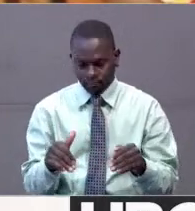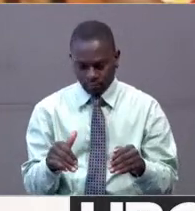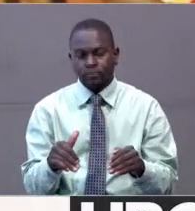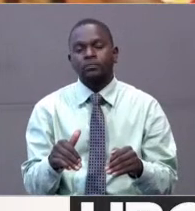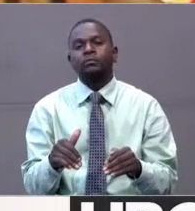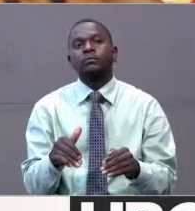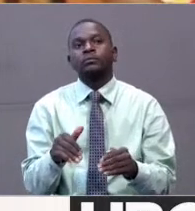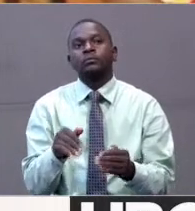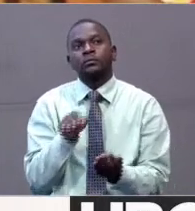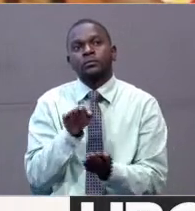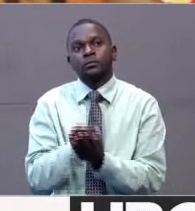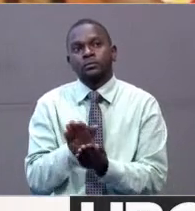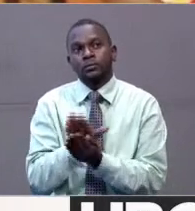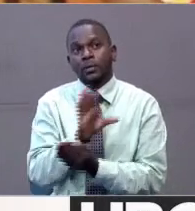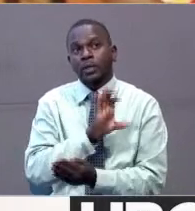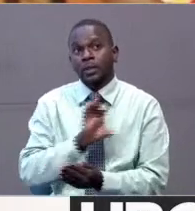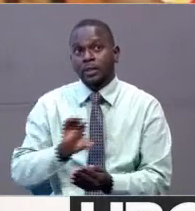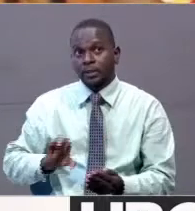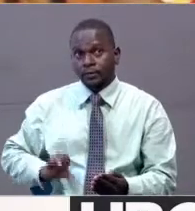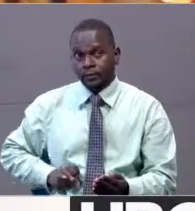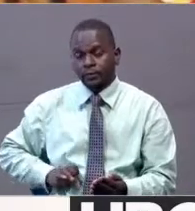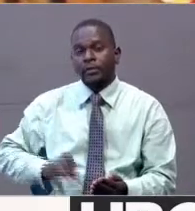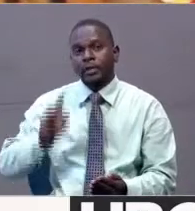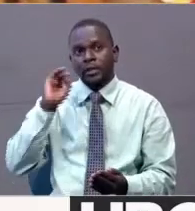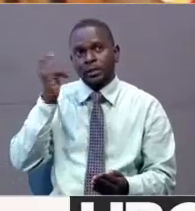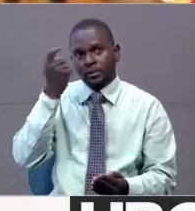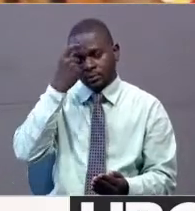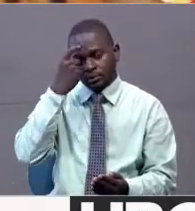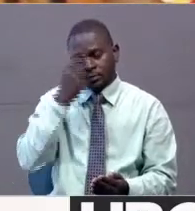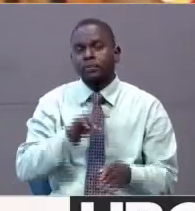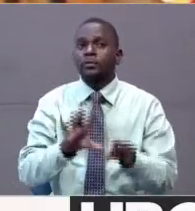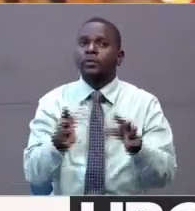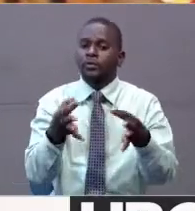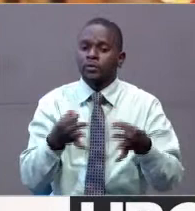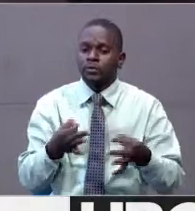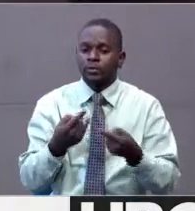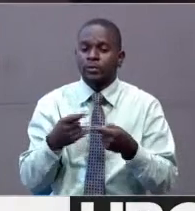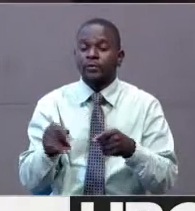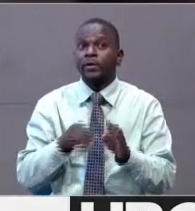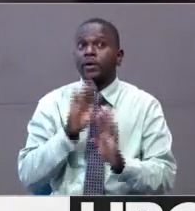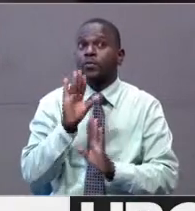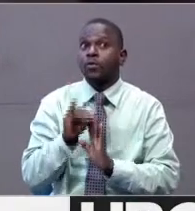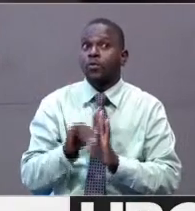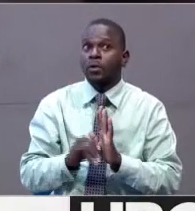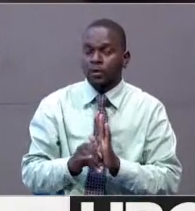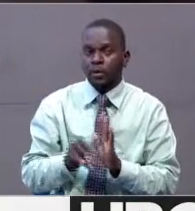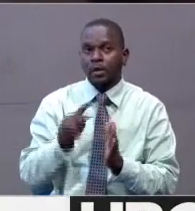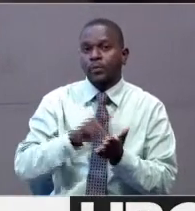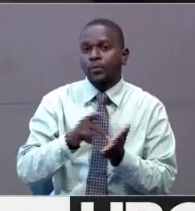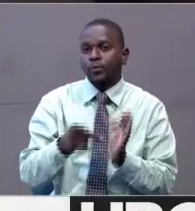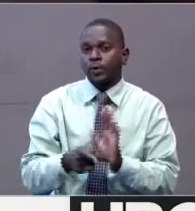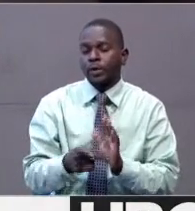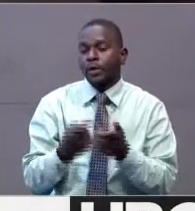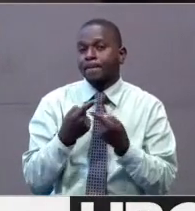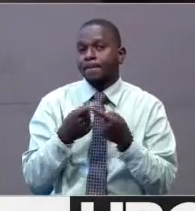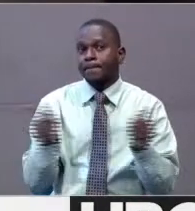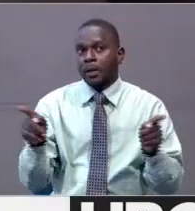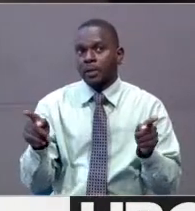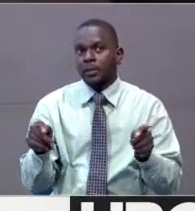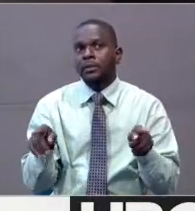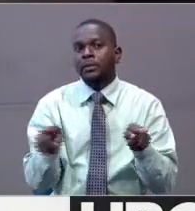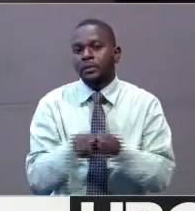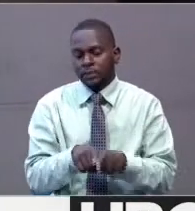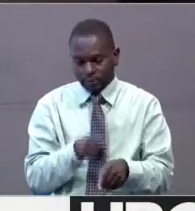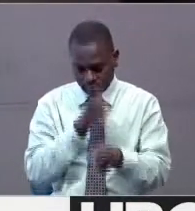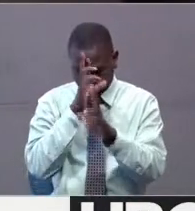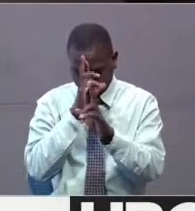keep the executive arm of government accountable on various programs and projects. Unfortunately, even